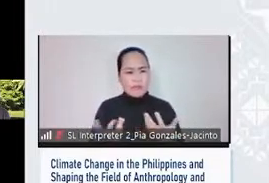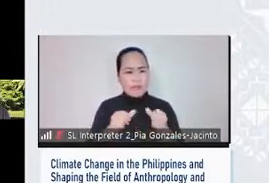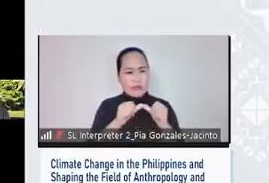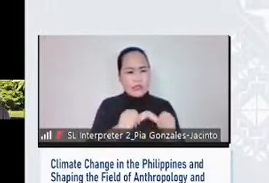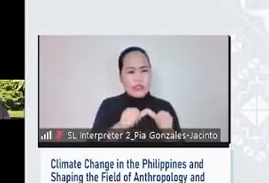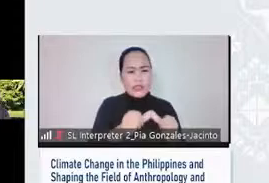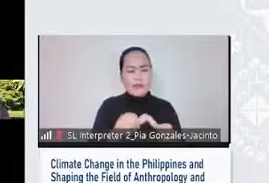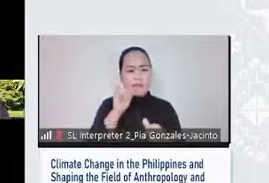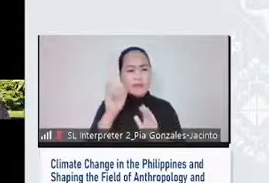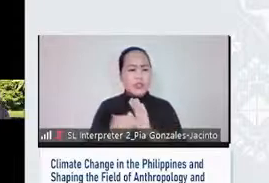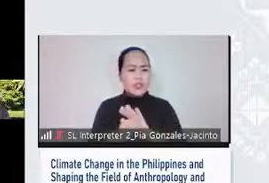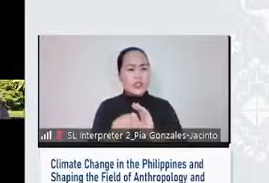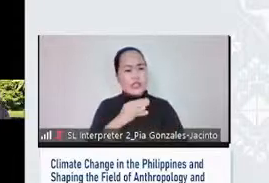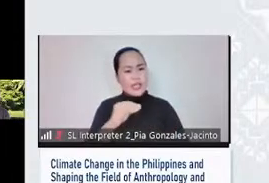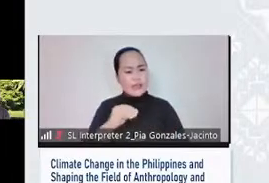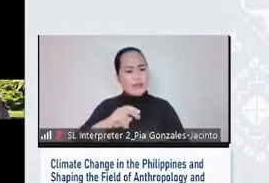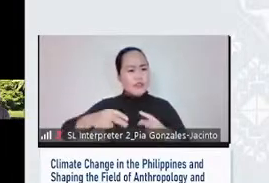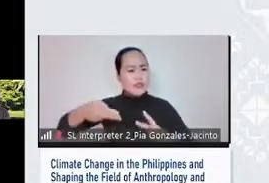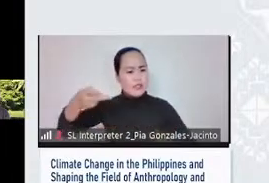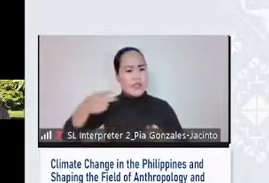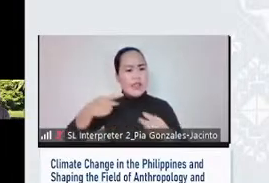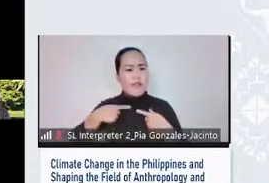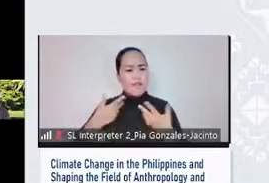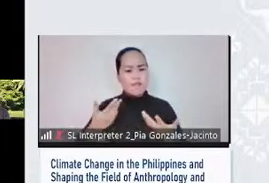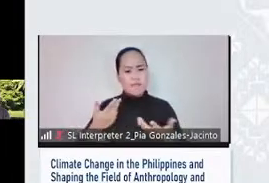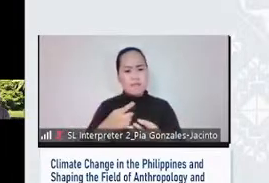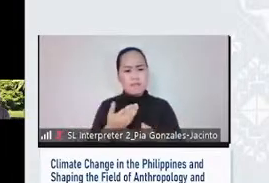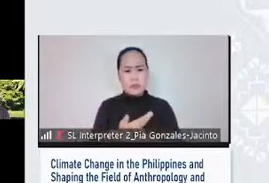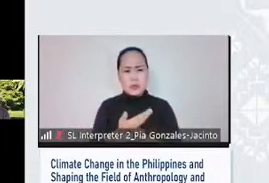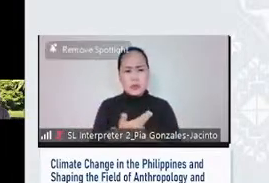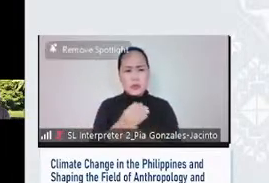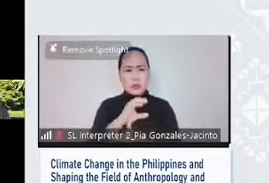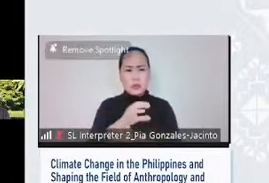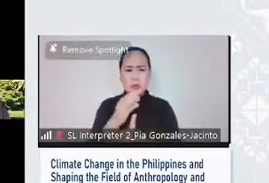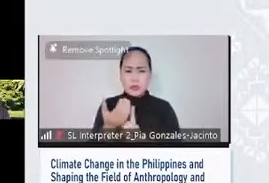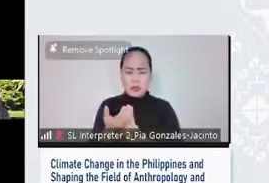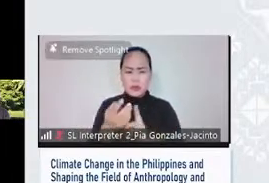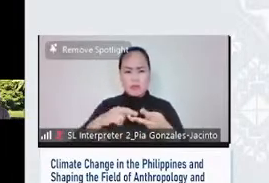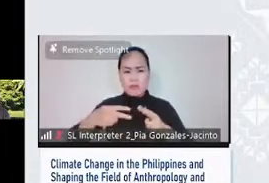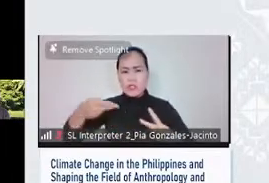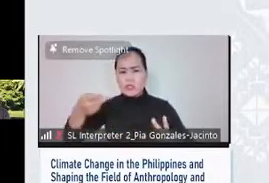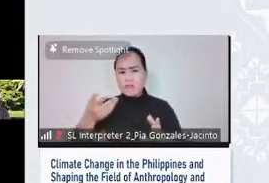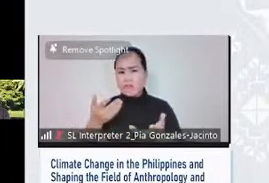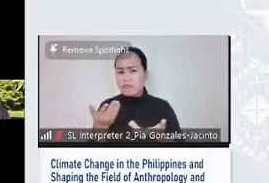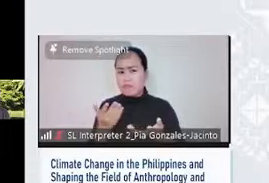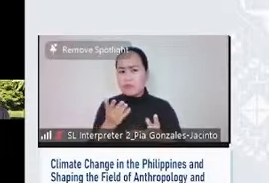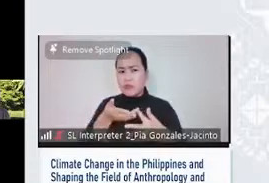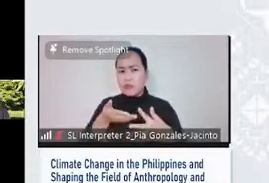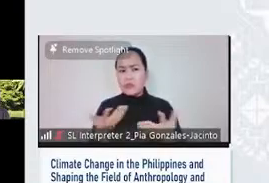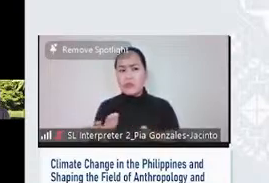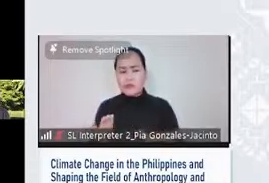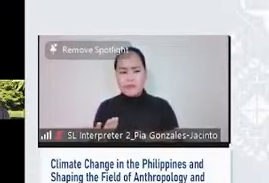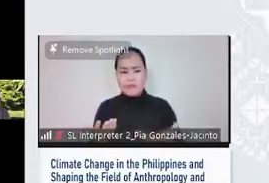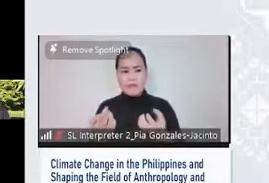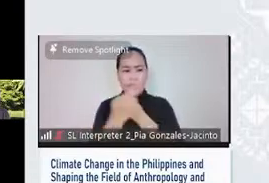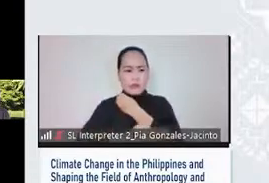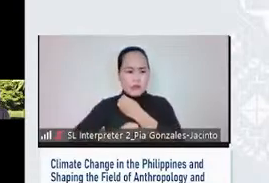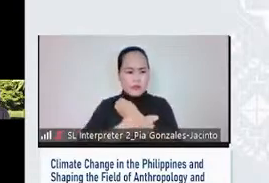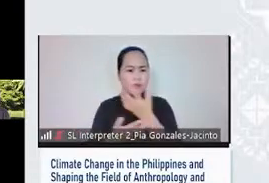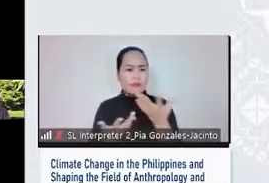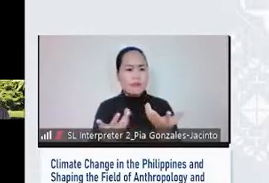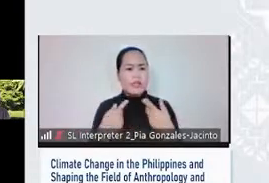genetic distance in the midst of new cultural and genetic pulses through the region. Were some of these the Austronesian